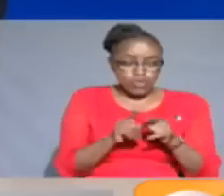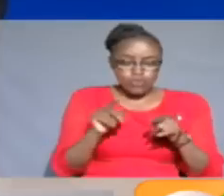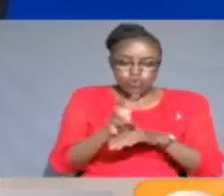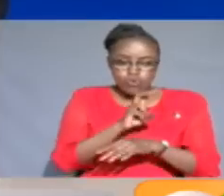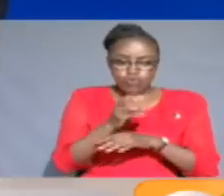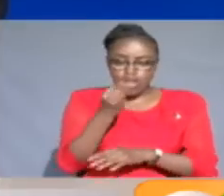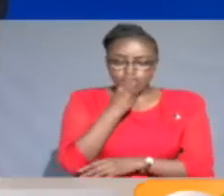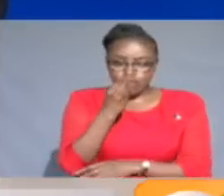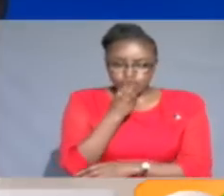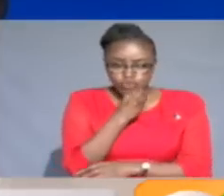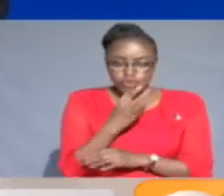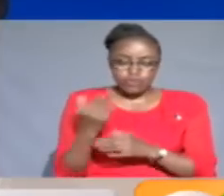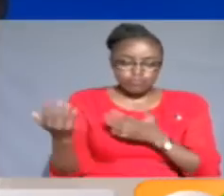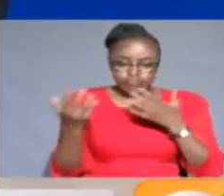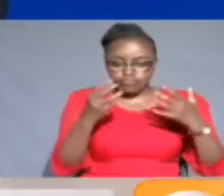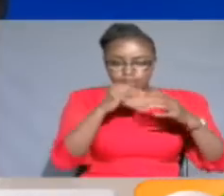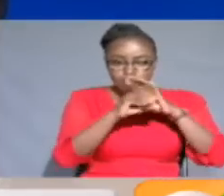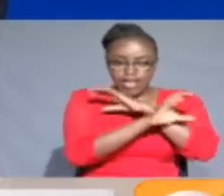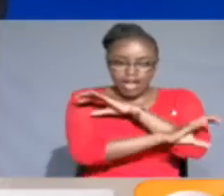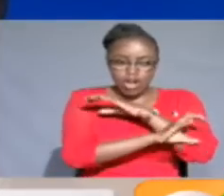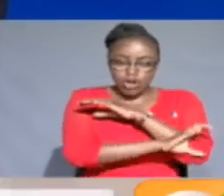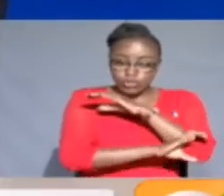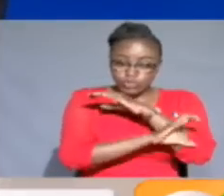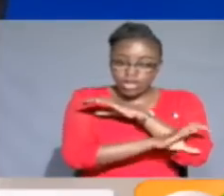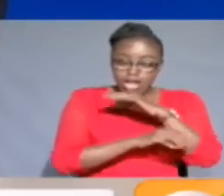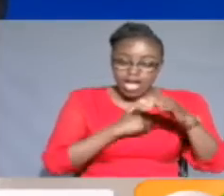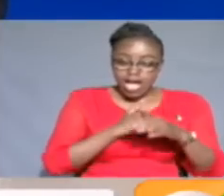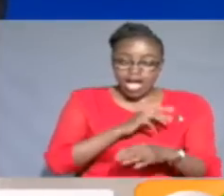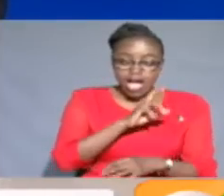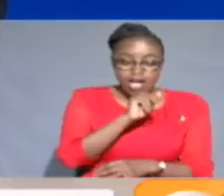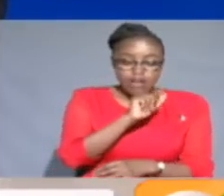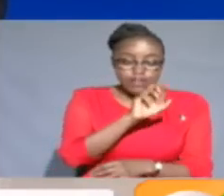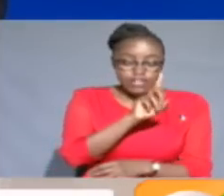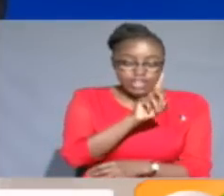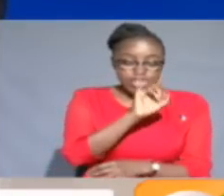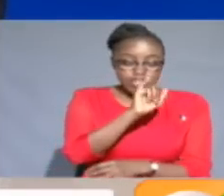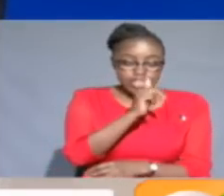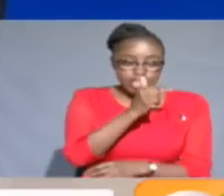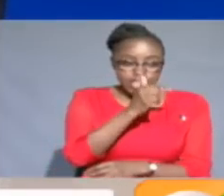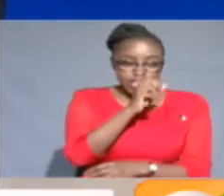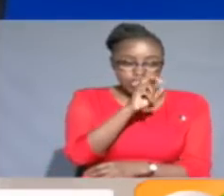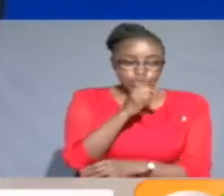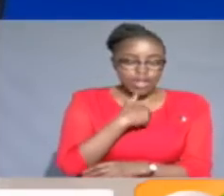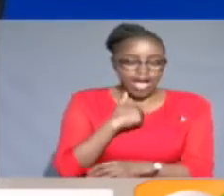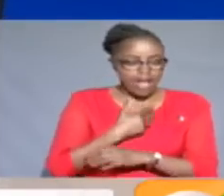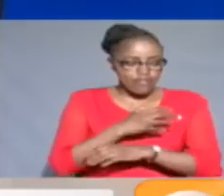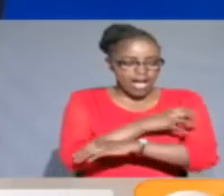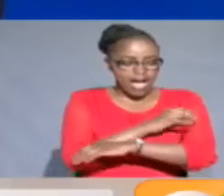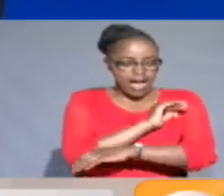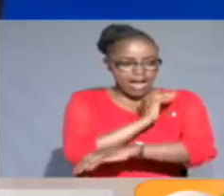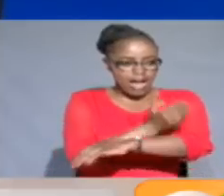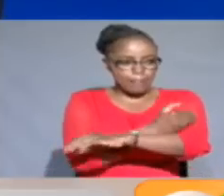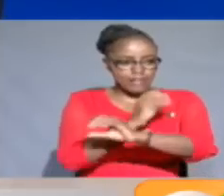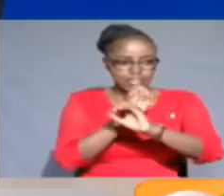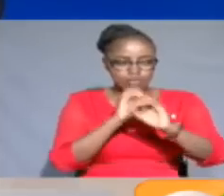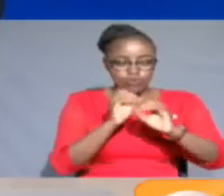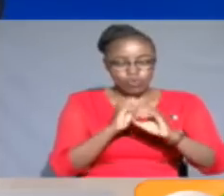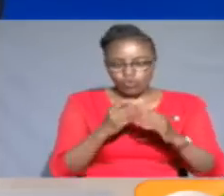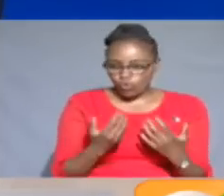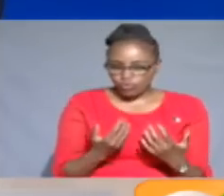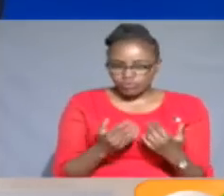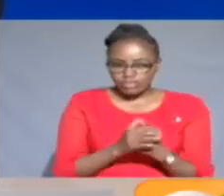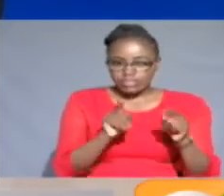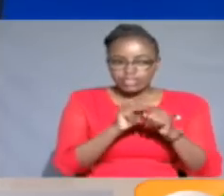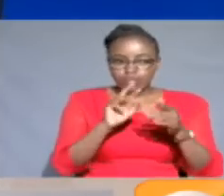food imports that enter the country? Well, we have a radiation board with utmost capability. They lack capacity in terms of manpower